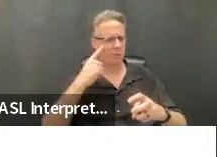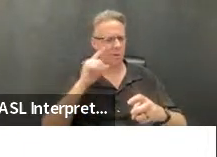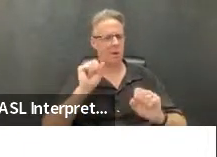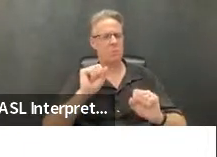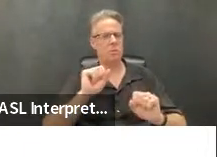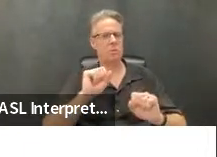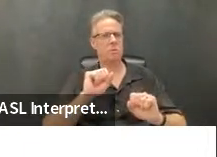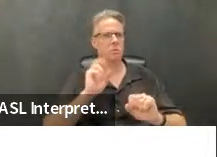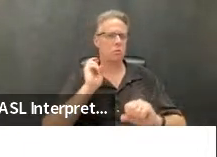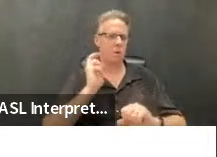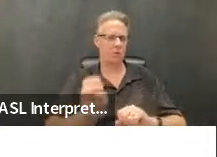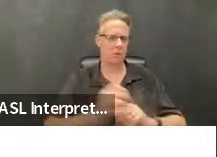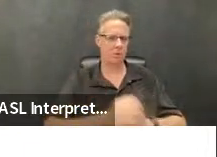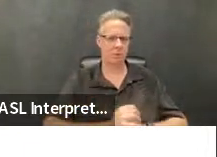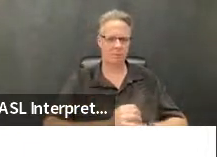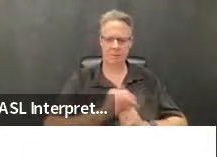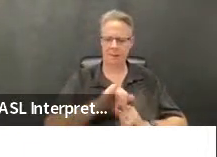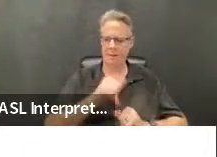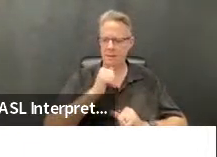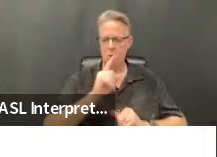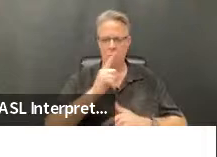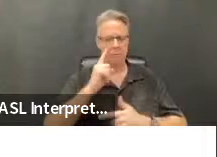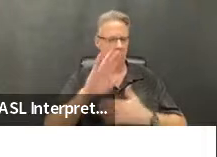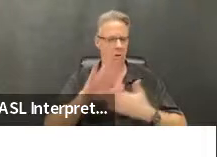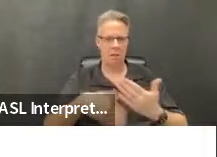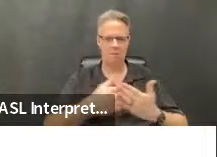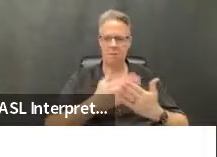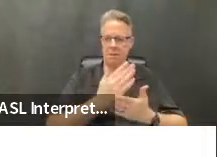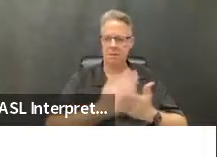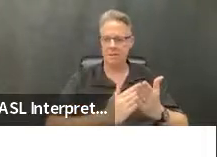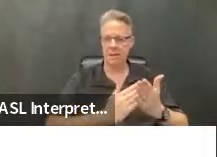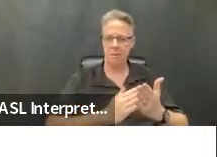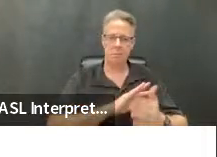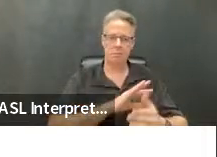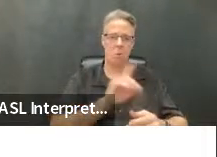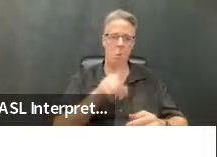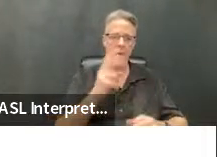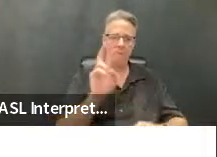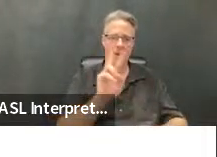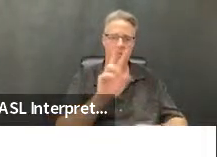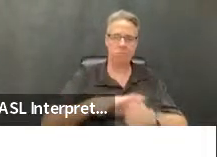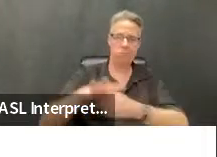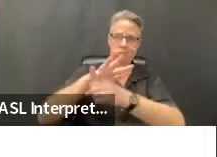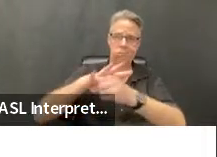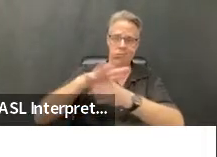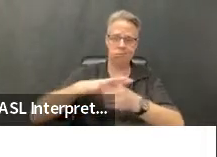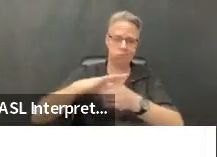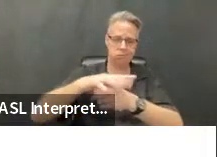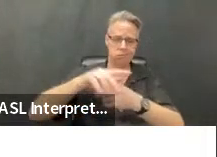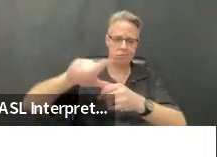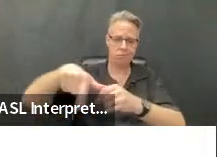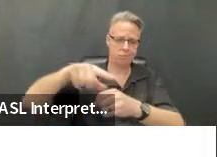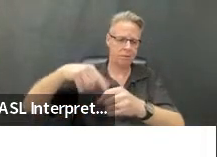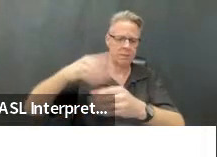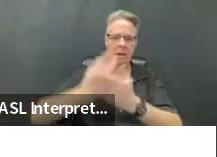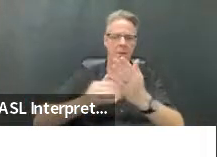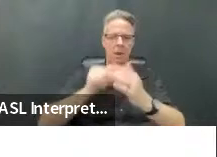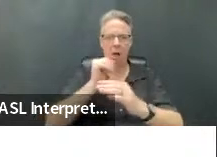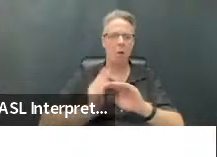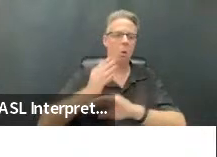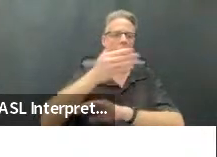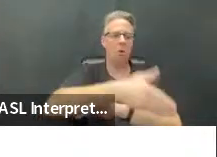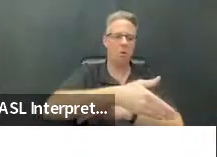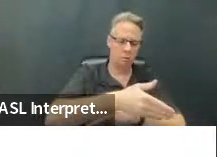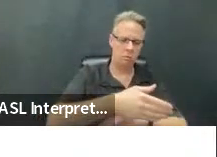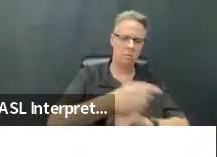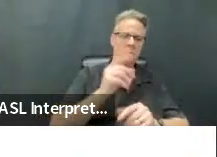make that trip. So that's not true for everyone because some folks are just traveling within Vancouver. Some people aren't sort of crossing that threshold of